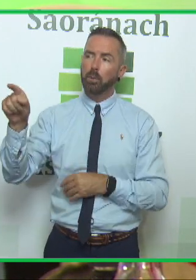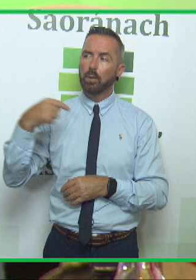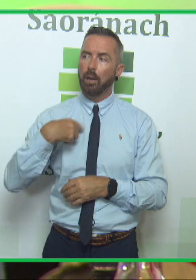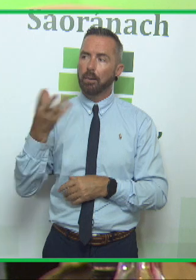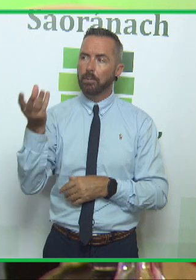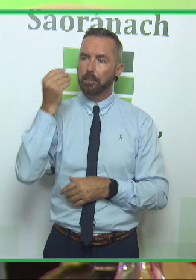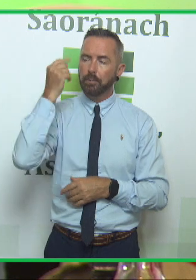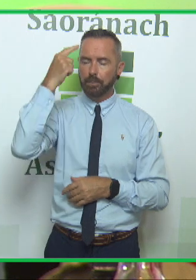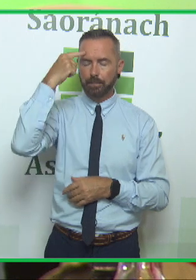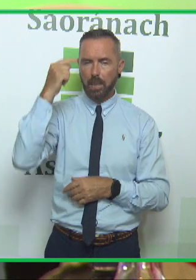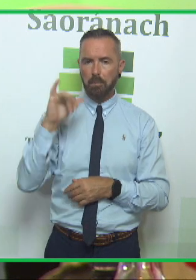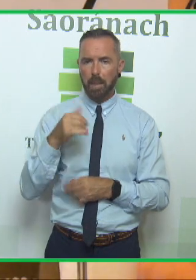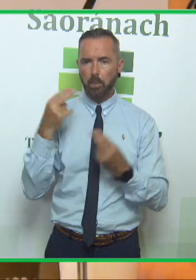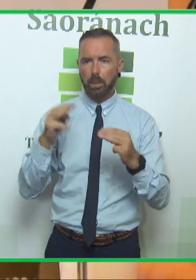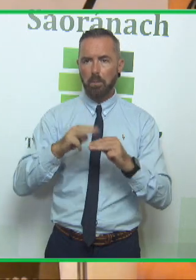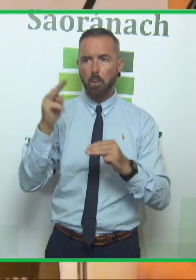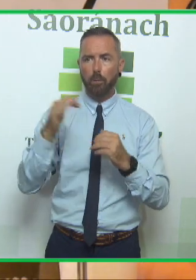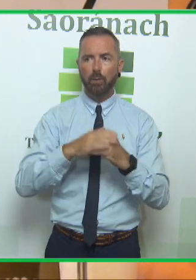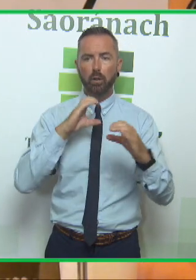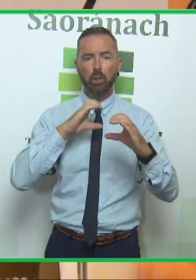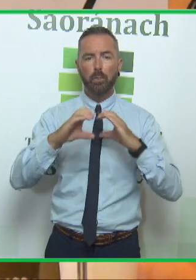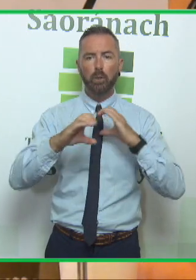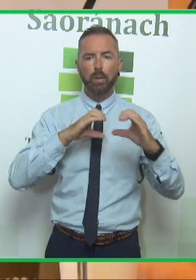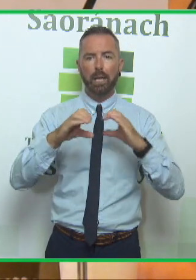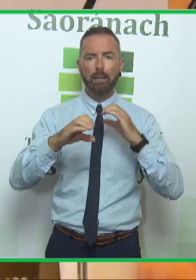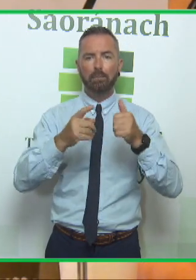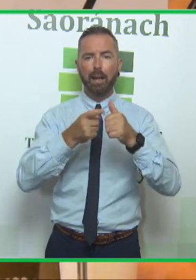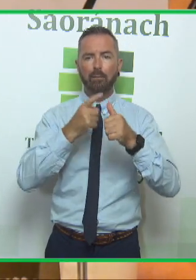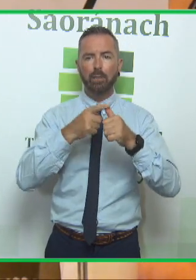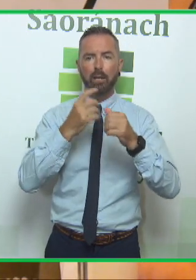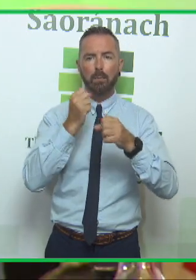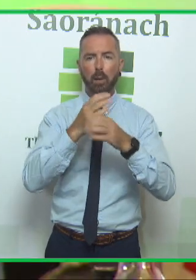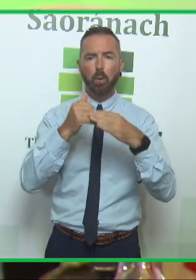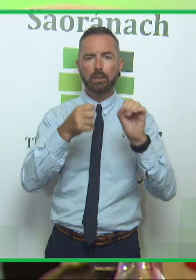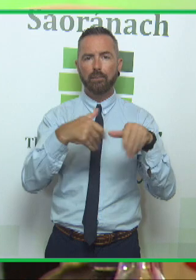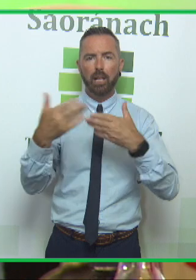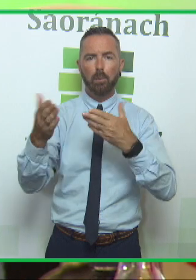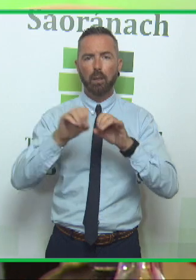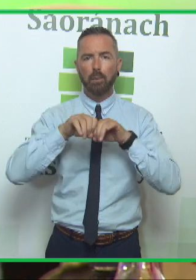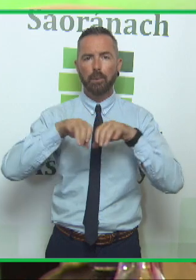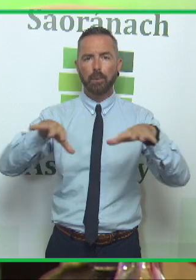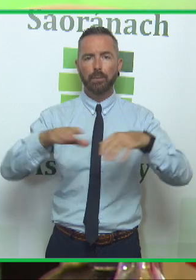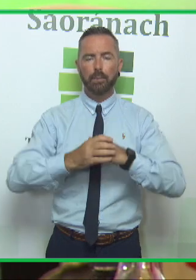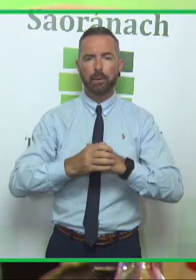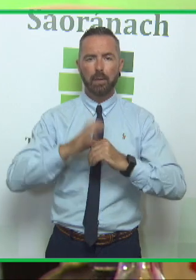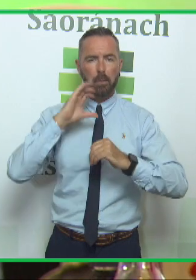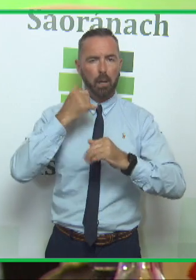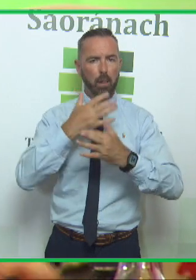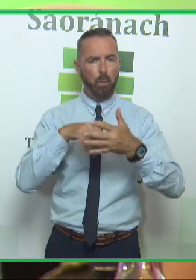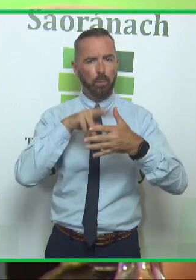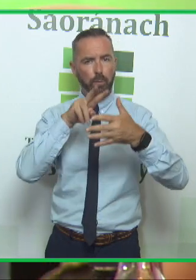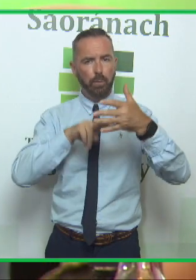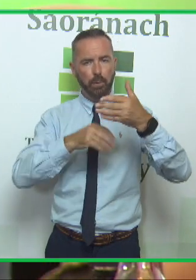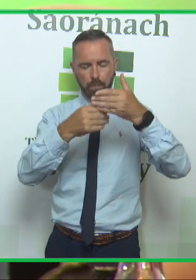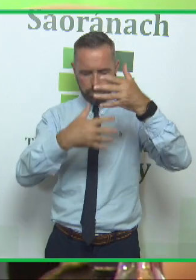look, we do need to put more into communicating what's available, because as I was saying earlier on, there's a myriad of stuff now. Now